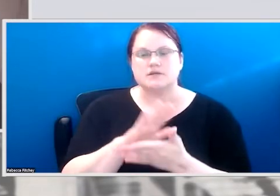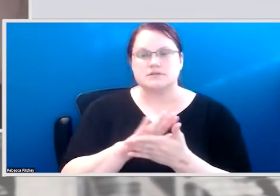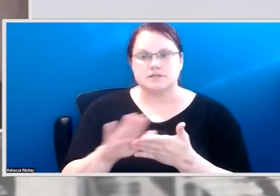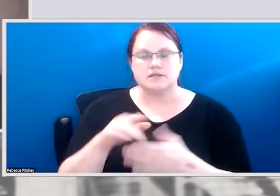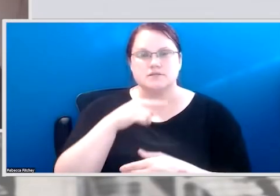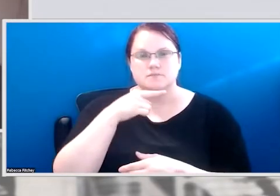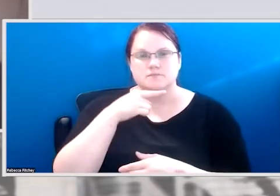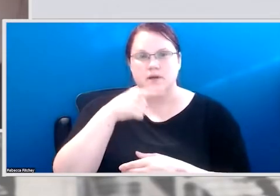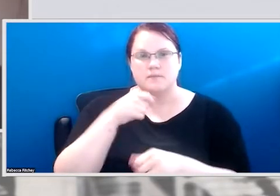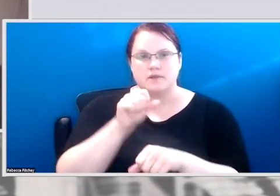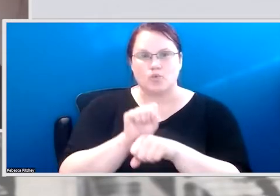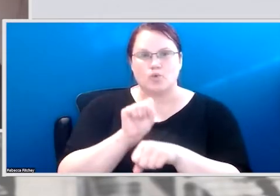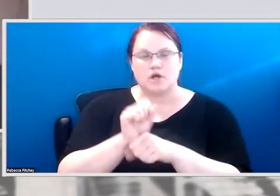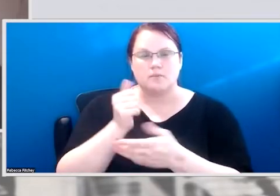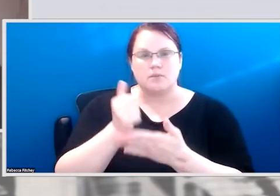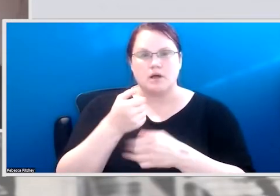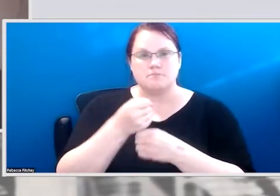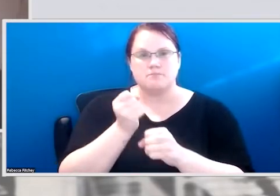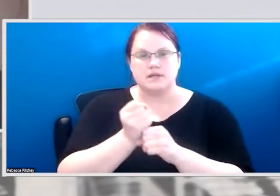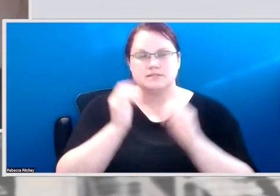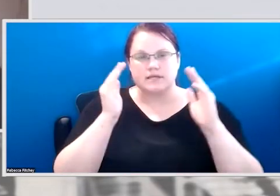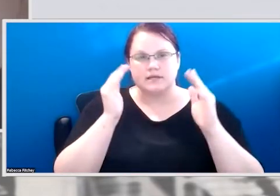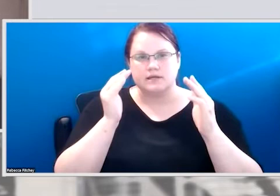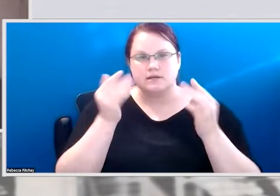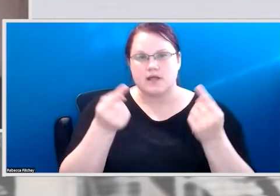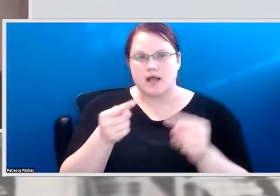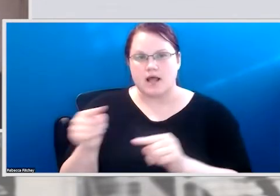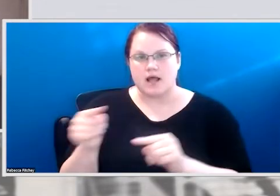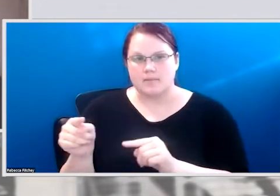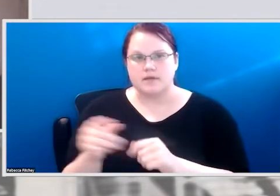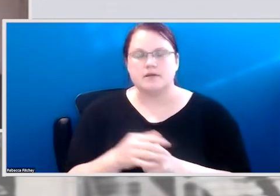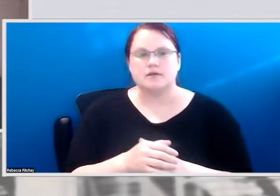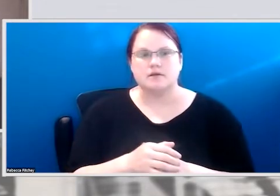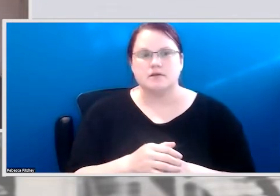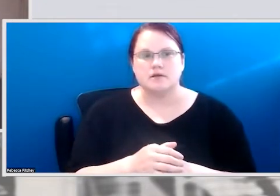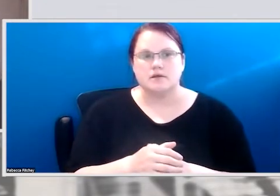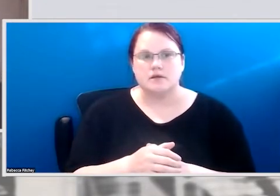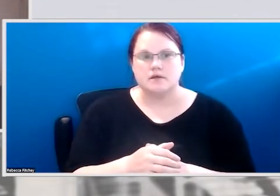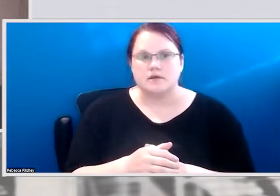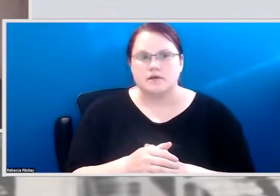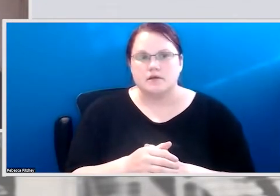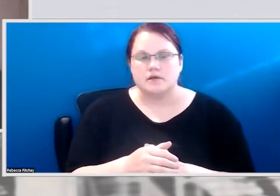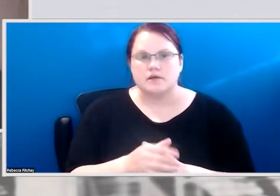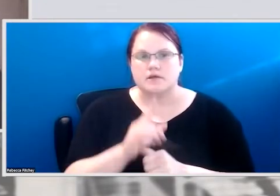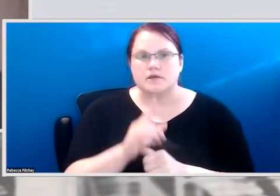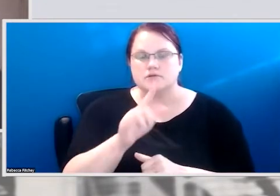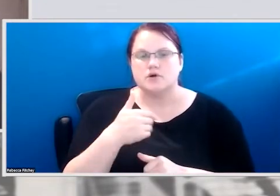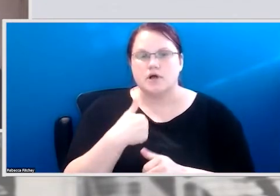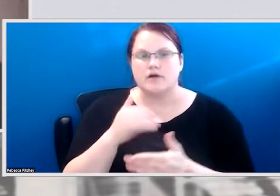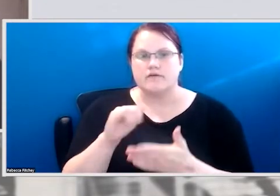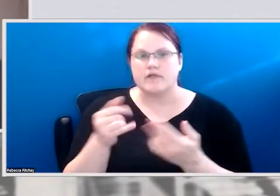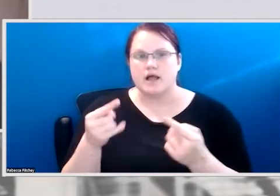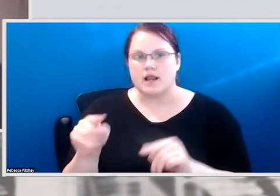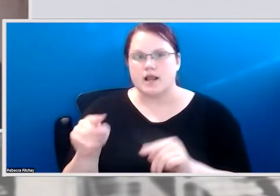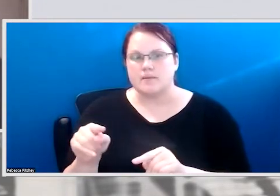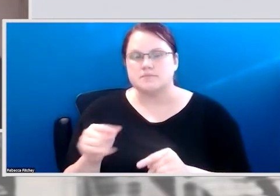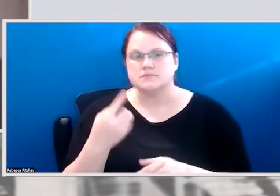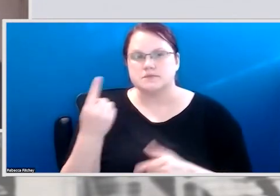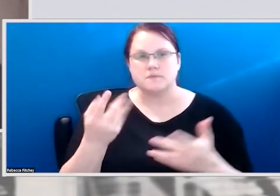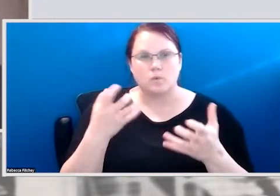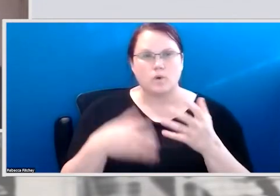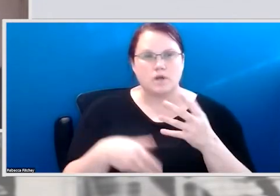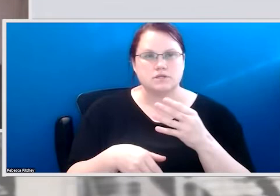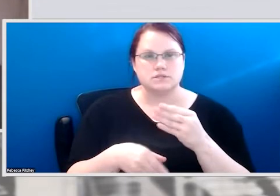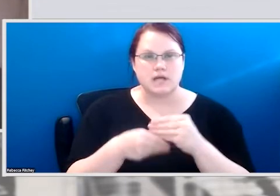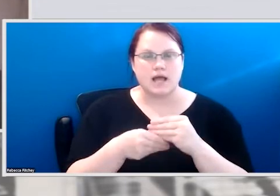happen. So I know the people, the players over at Mellon Tennis are going to be thrilled to have that happen. There's some things I wanted to mention that